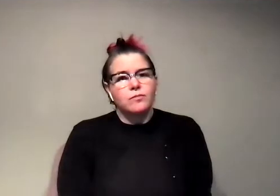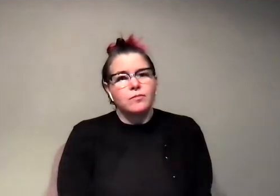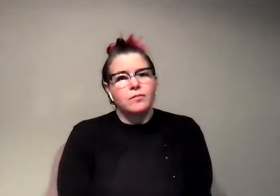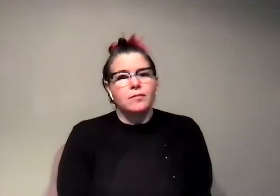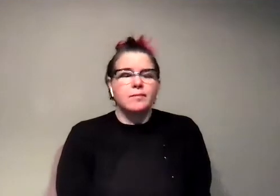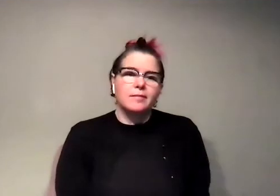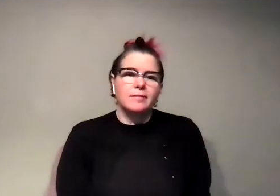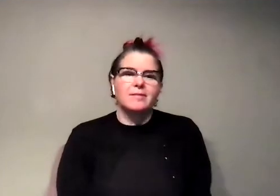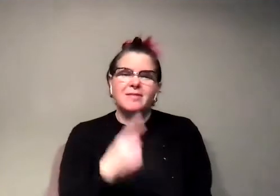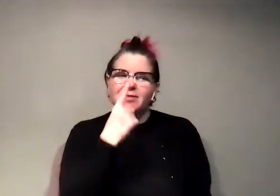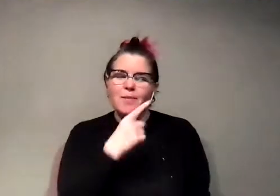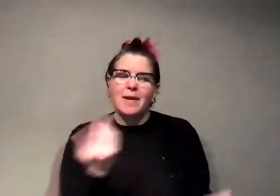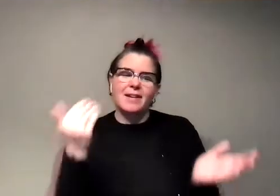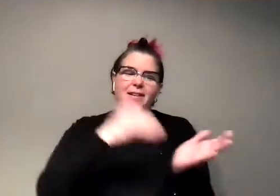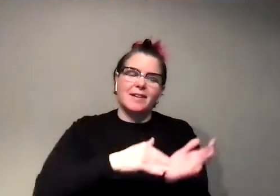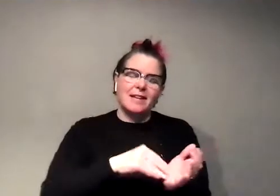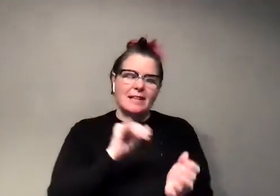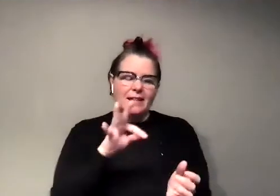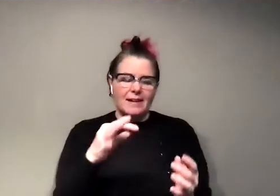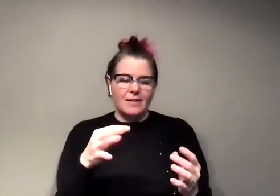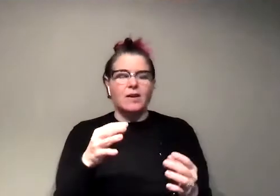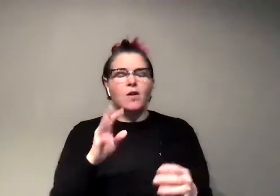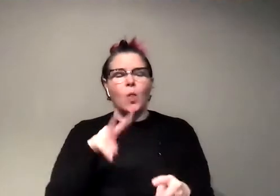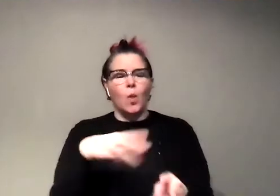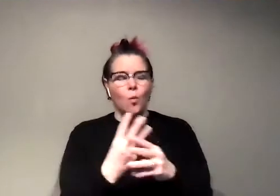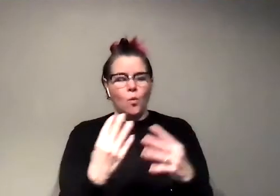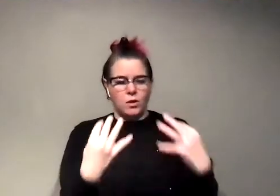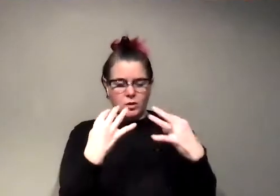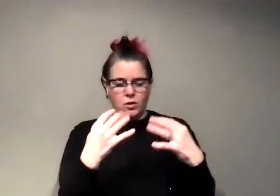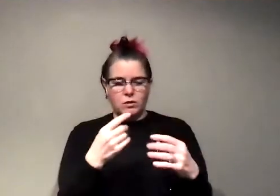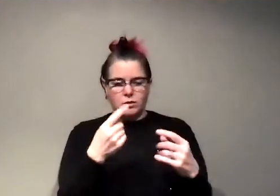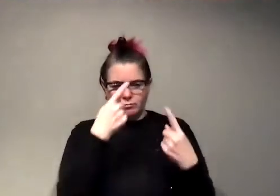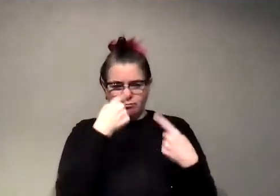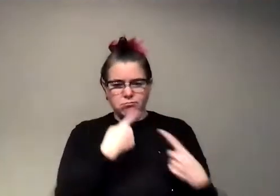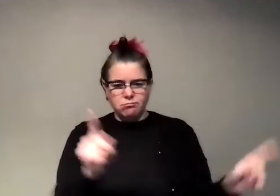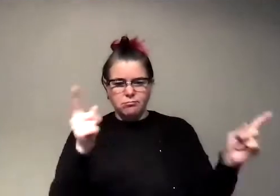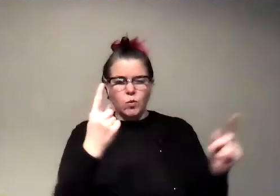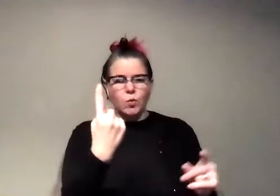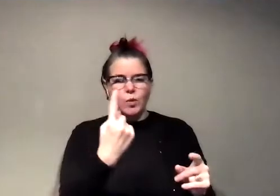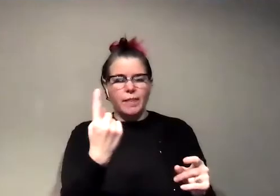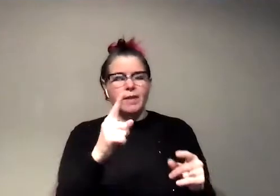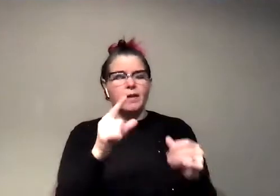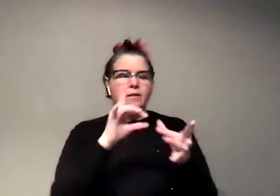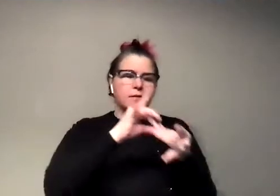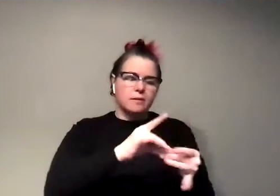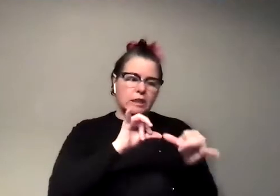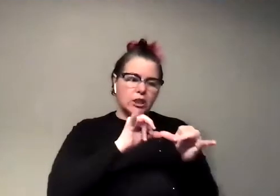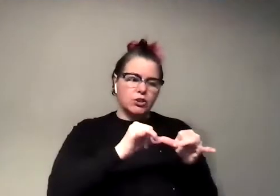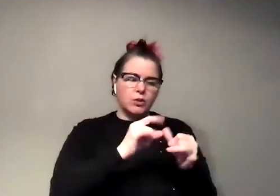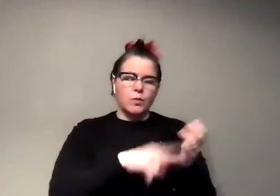Wait, can you repeat the question? I'm sorry. If you have everyone's if I could tell them one one thing thing, about engineering, what do you tell okay, them?